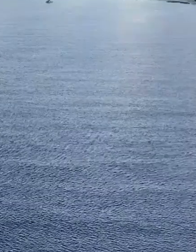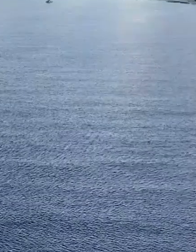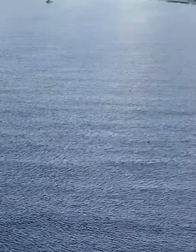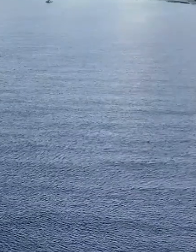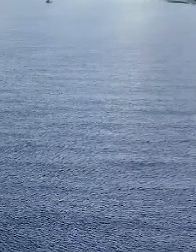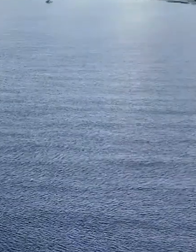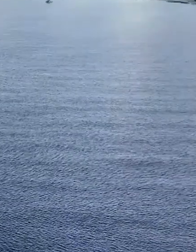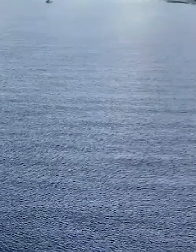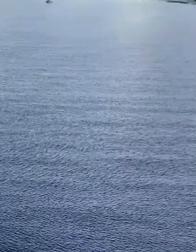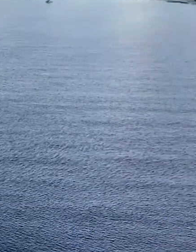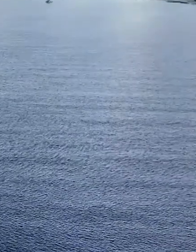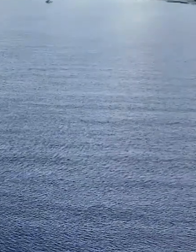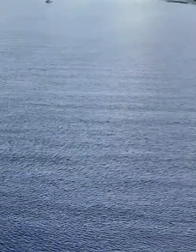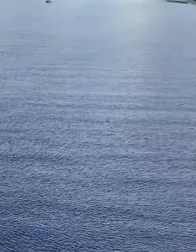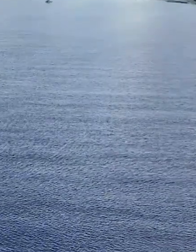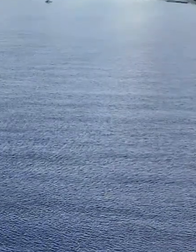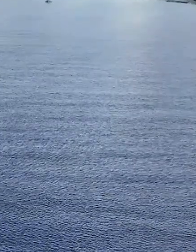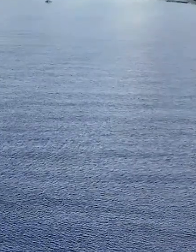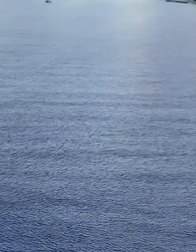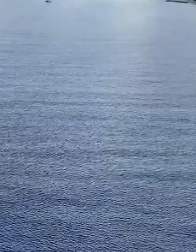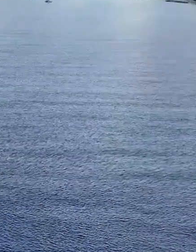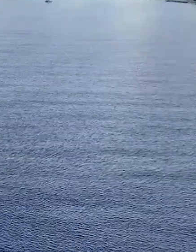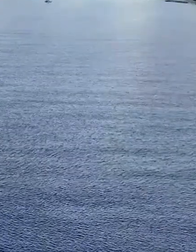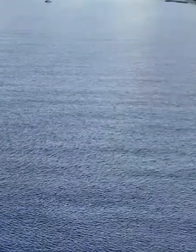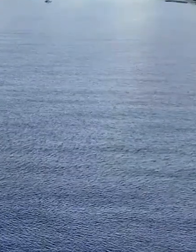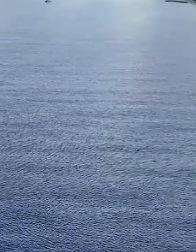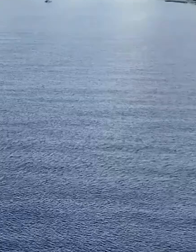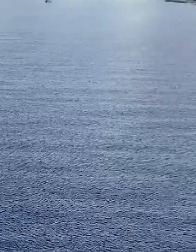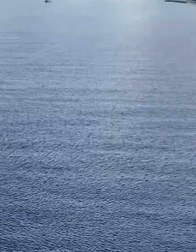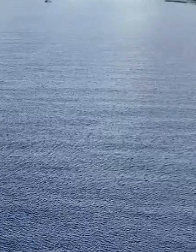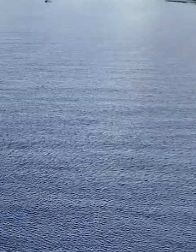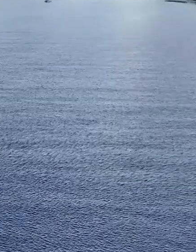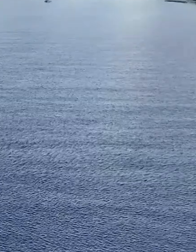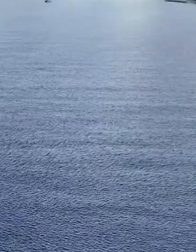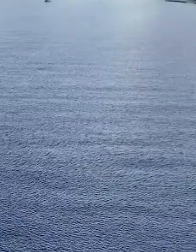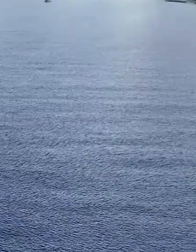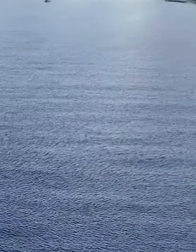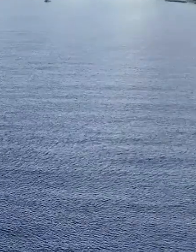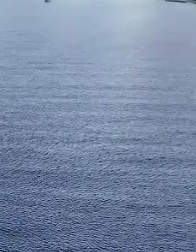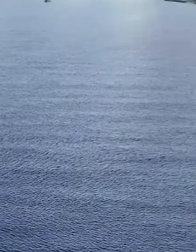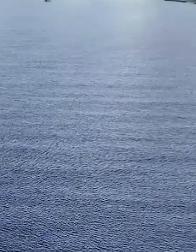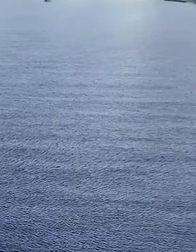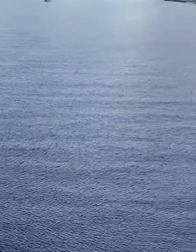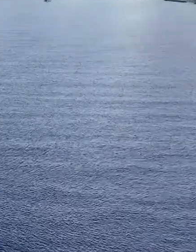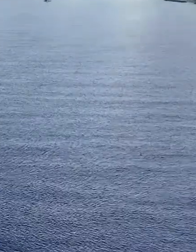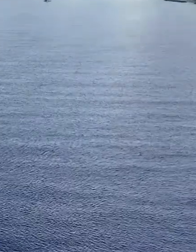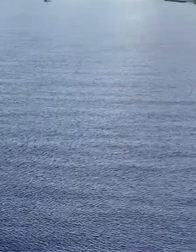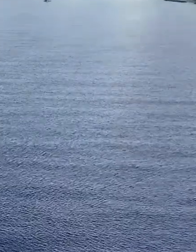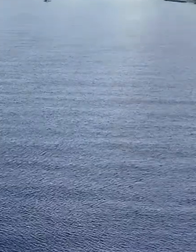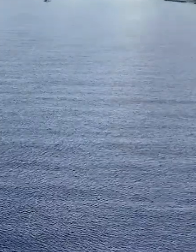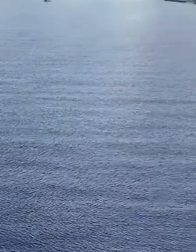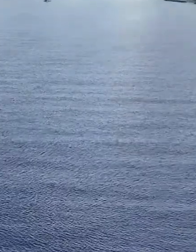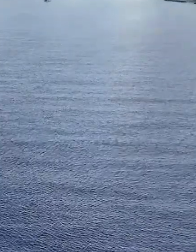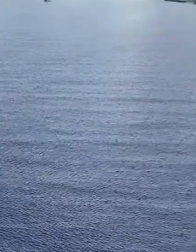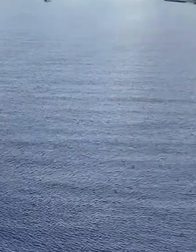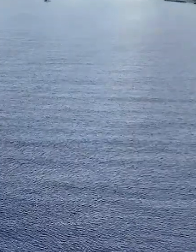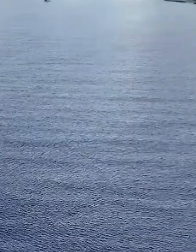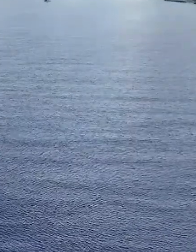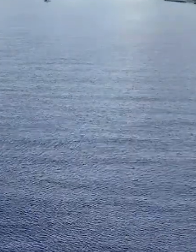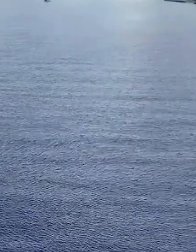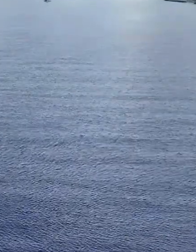Along the northwestern coastline just off Port St. Charles, this was the scene for the start of the Republic Bank's Sir Charles